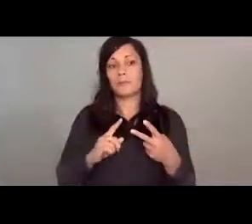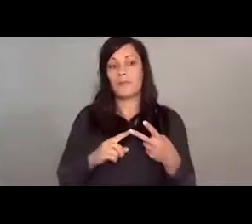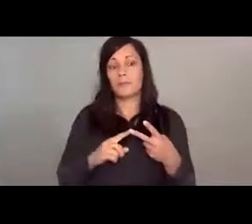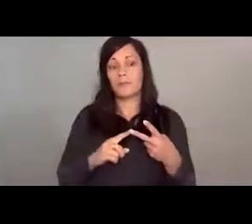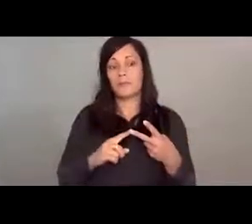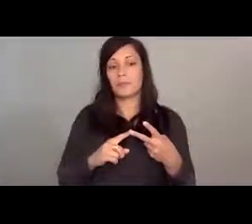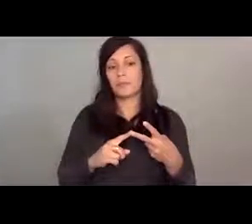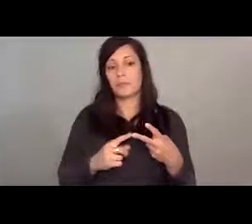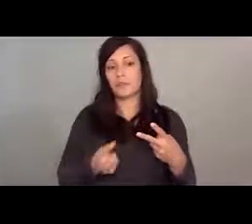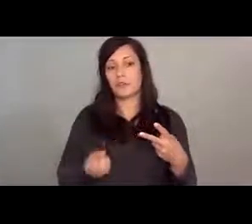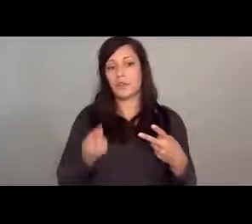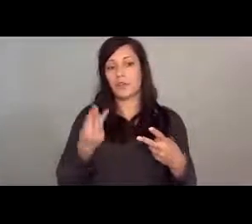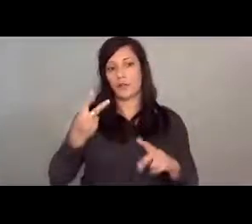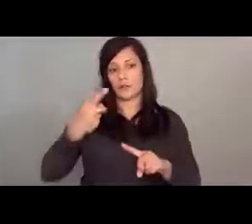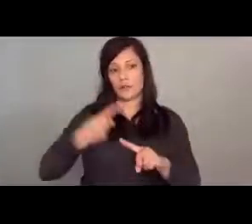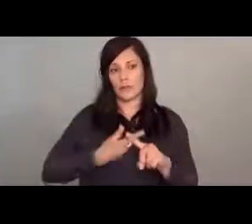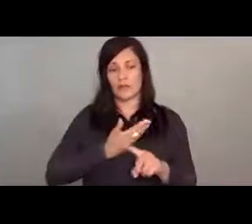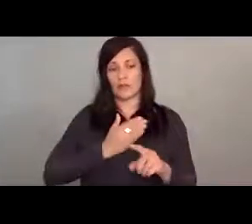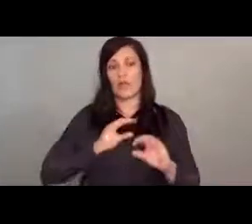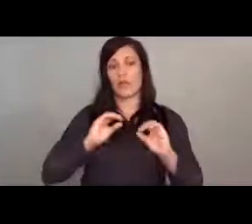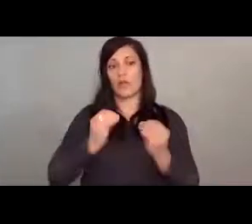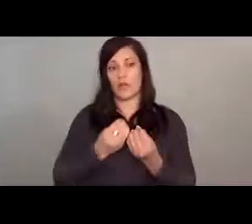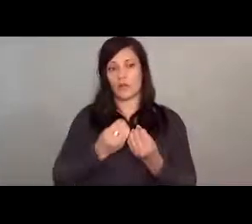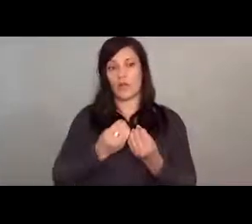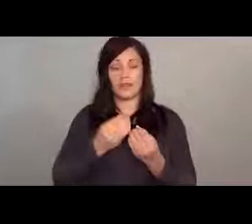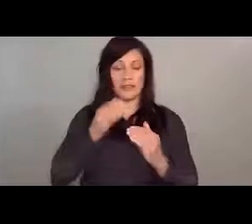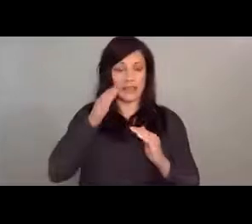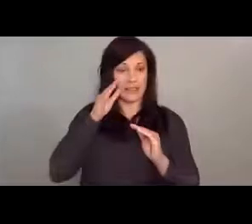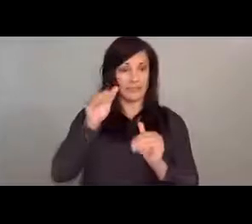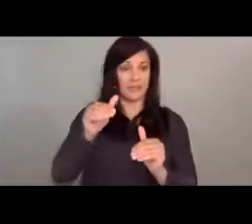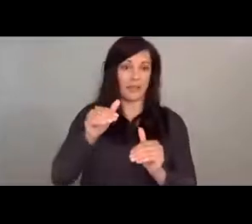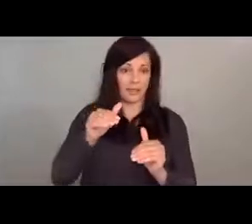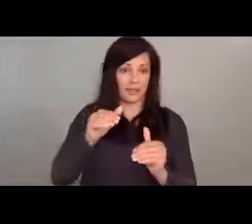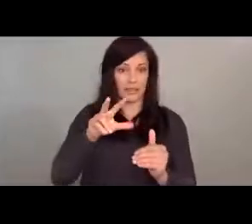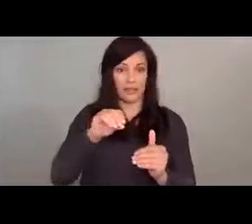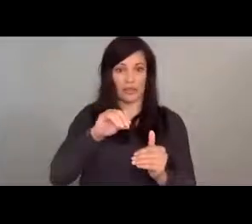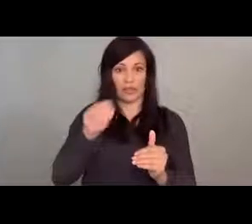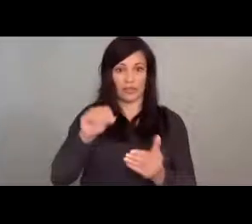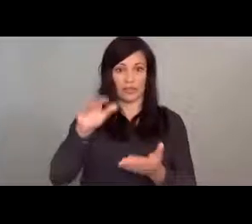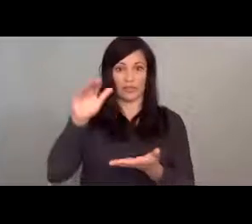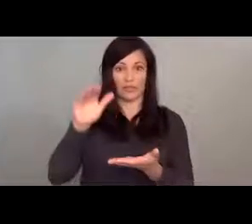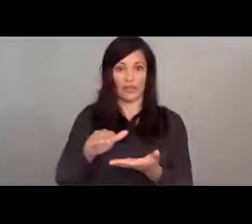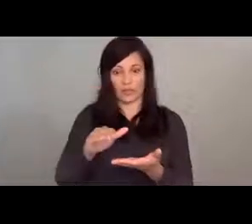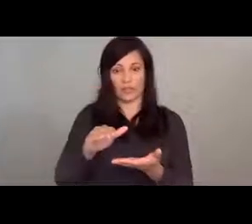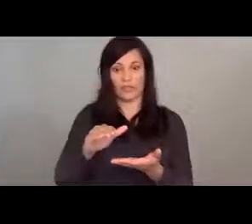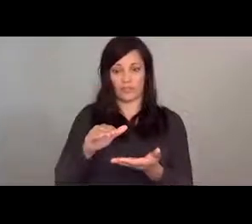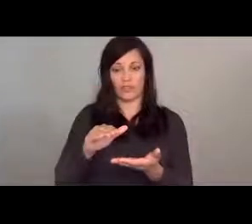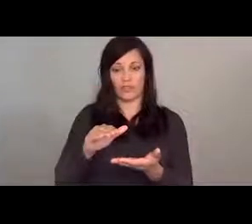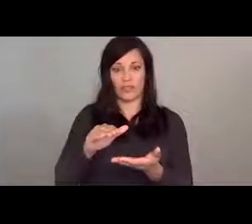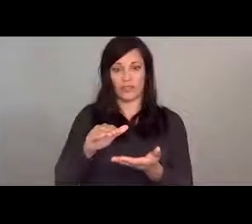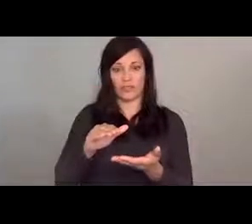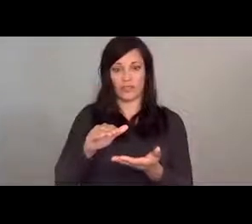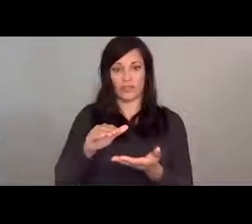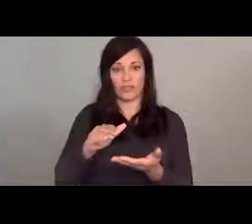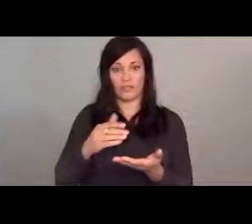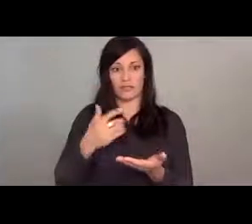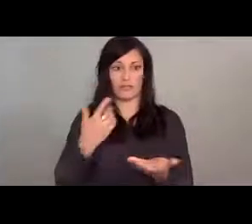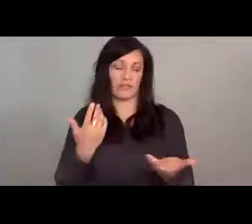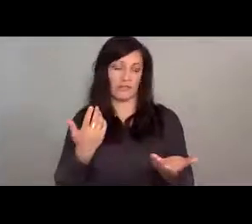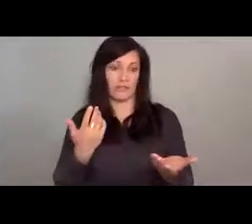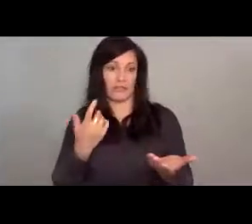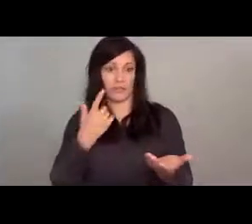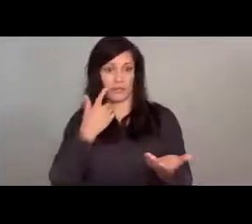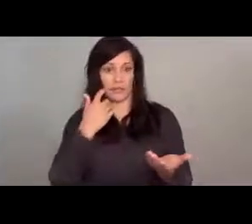our organization expects a more than 30% reduction in earned revenue. I said that we went